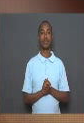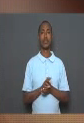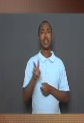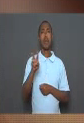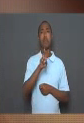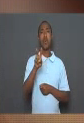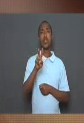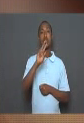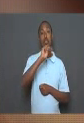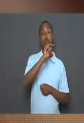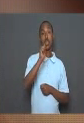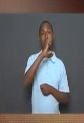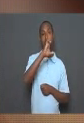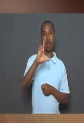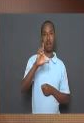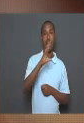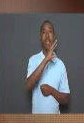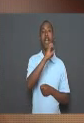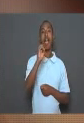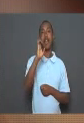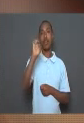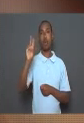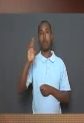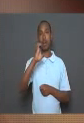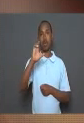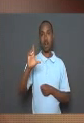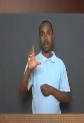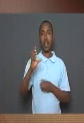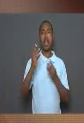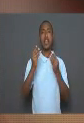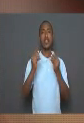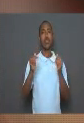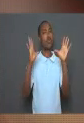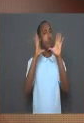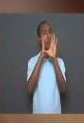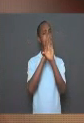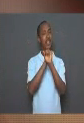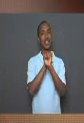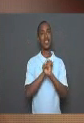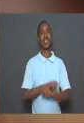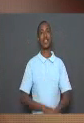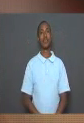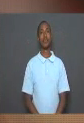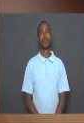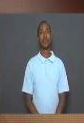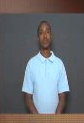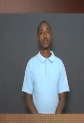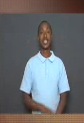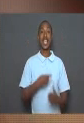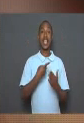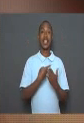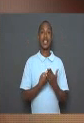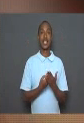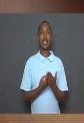Both the sodium chloride and the copper chloride dissolve completely. This